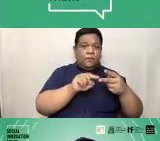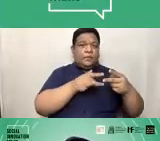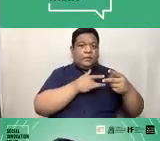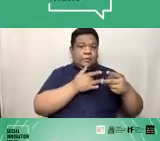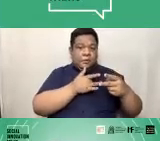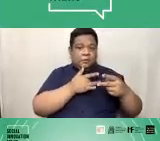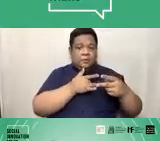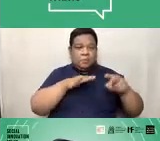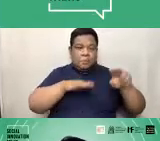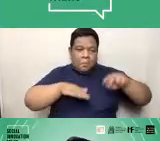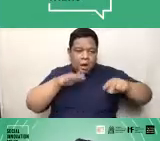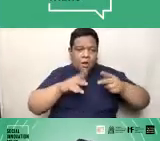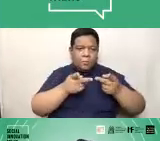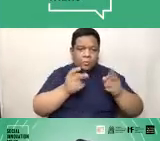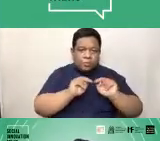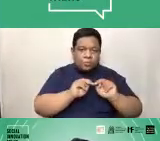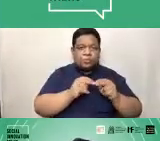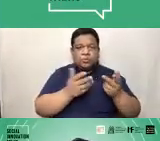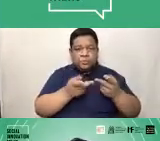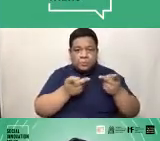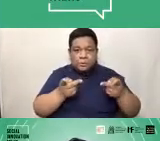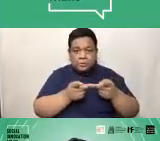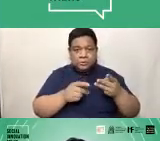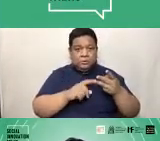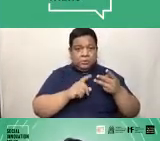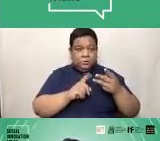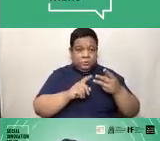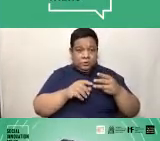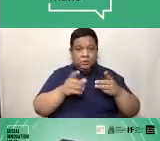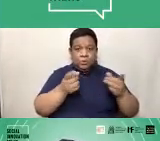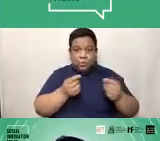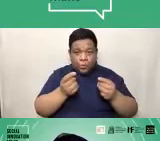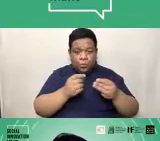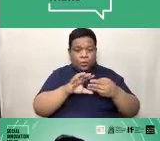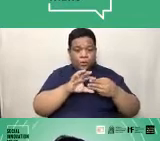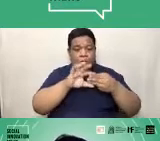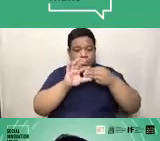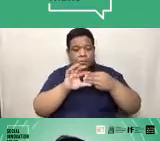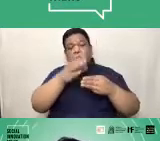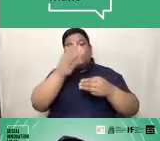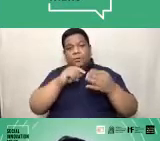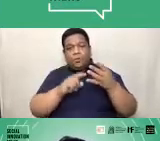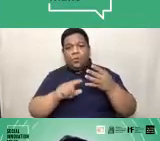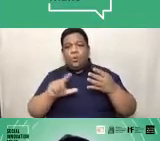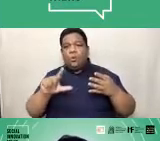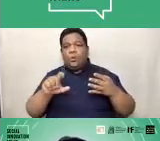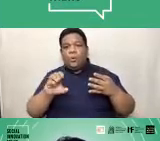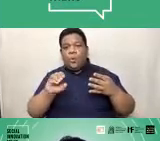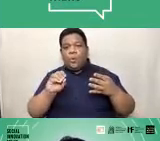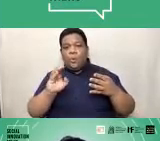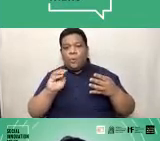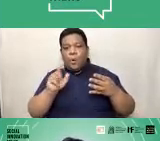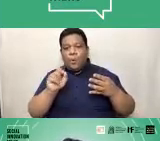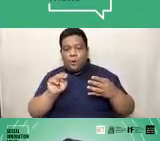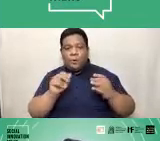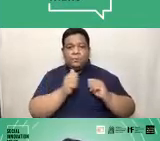balance, positioning, motion, you can now start to explore advanced concepts like locomotion or moving or